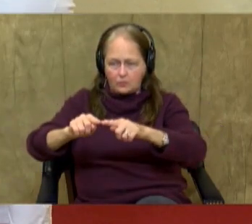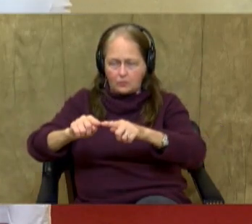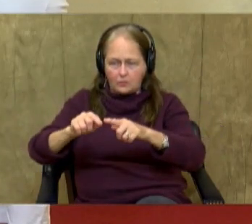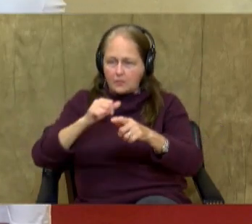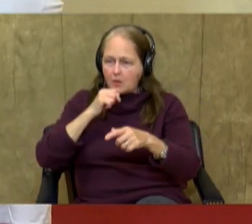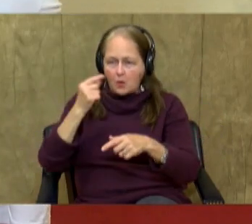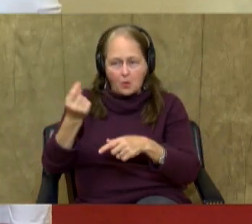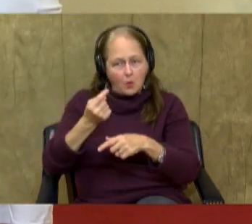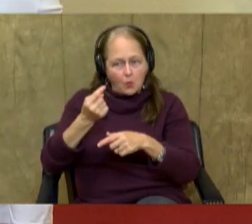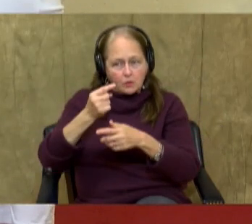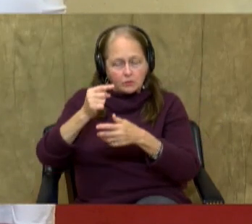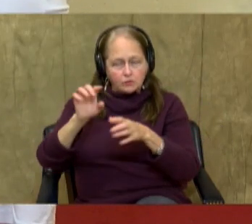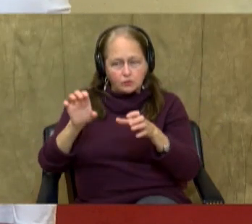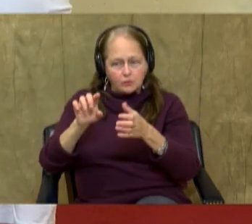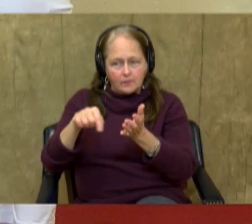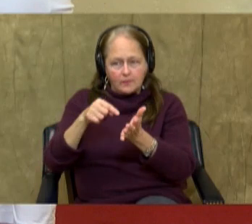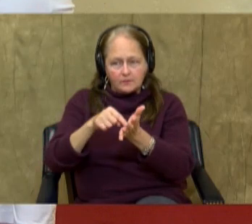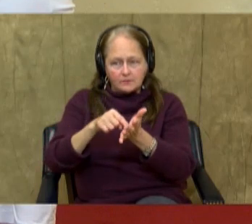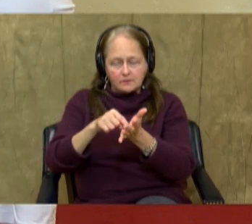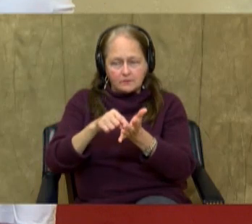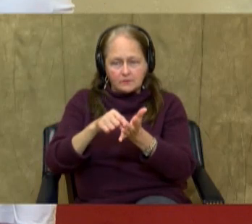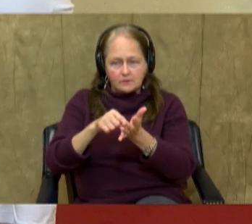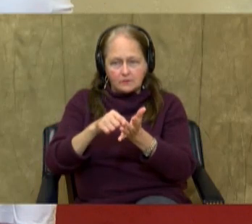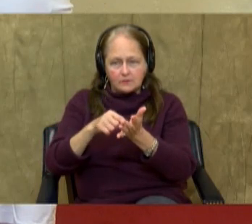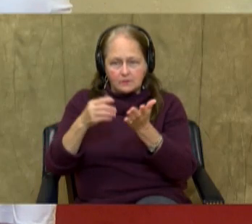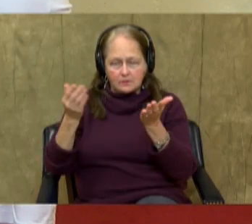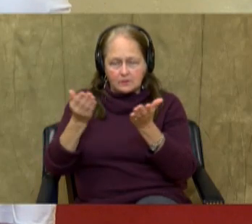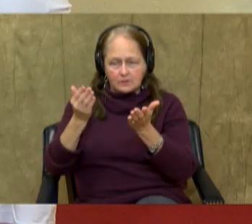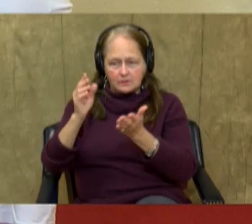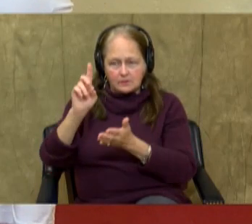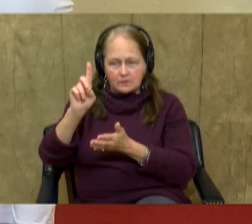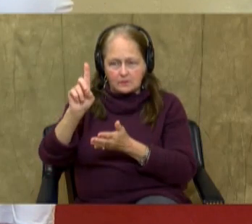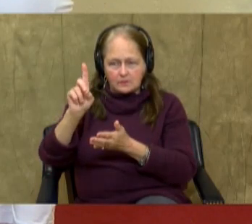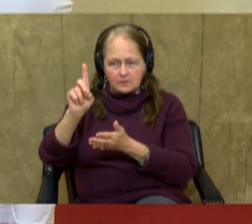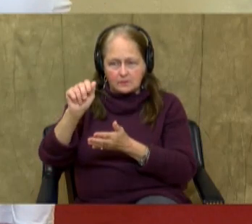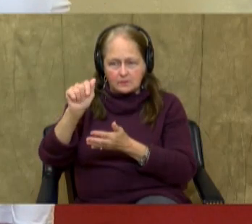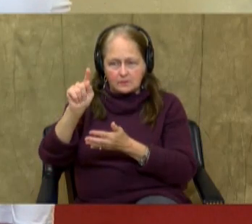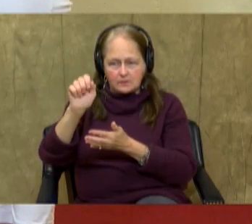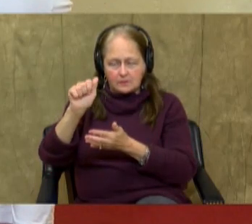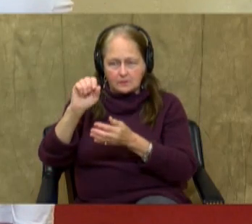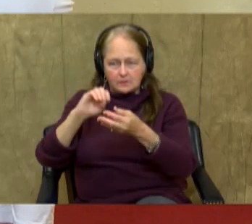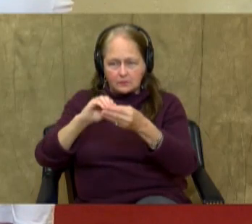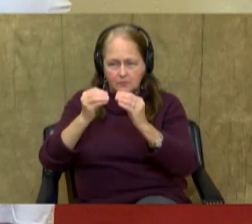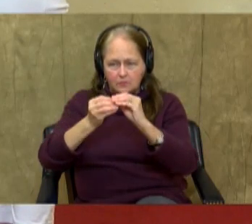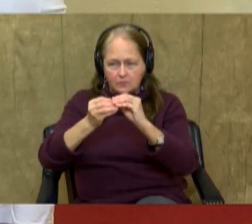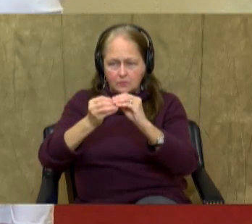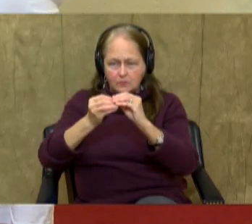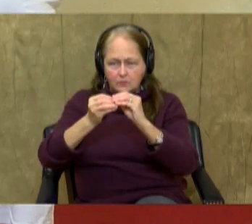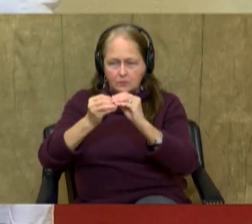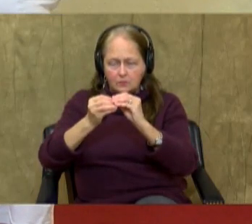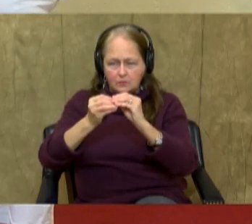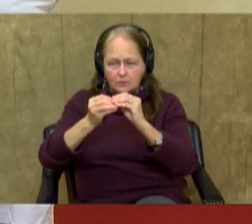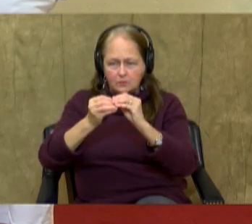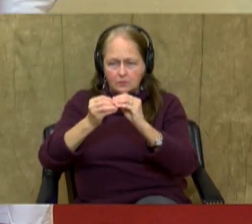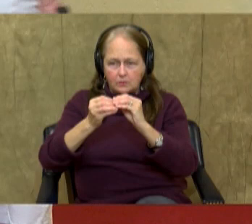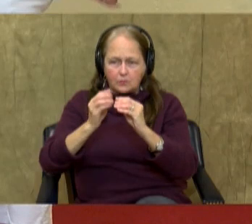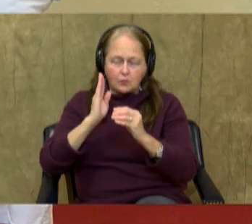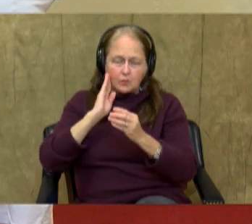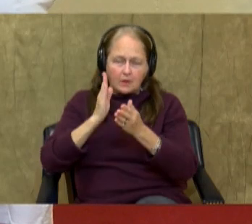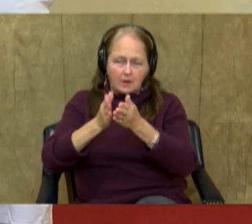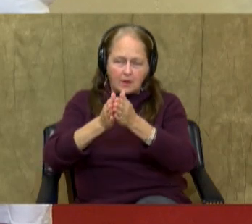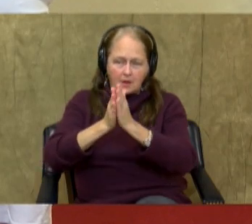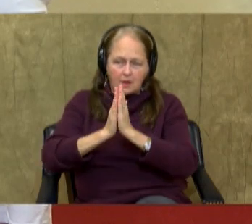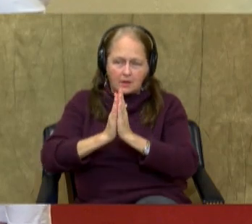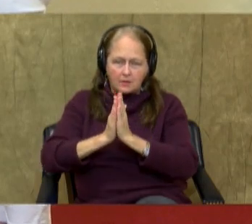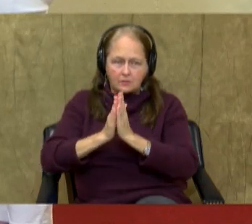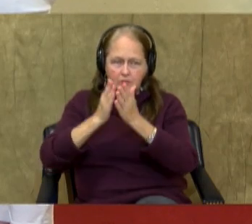not always do that. Okay, so here's data. I've already inserted the numbers. We asked all